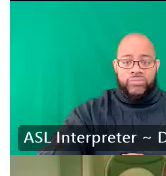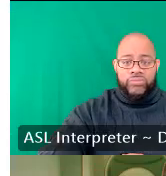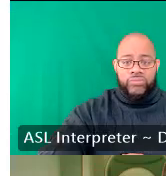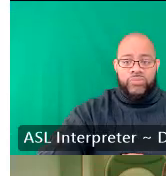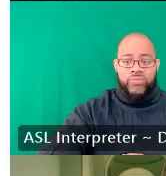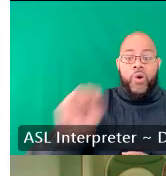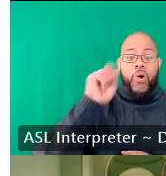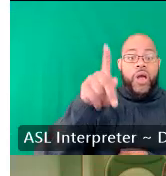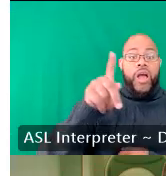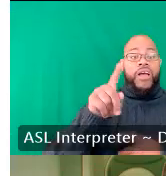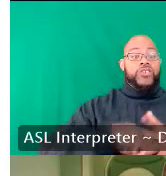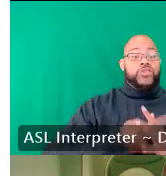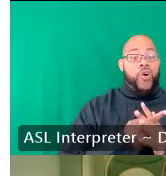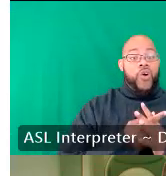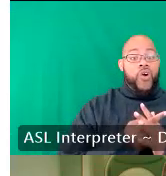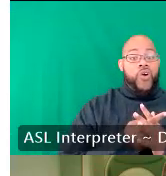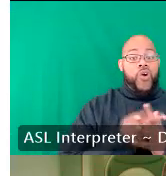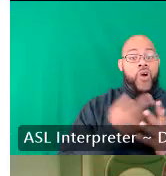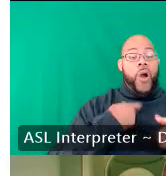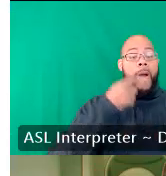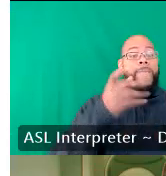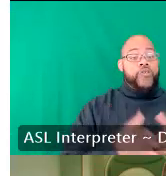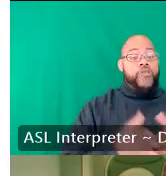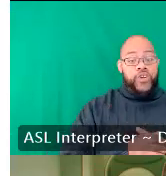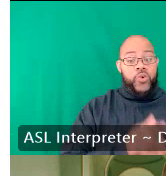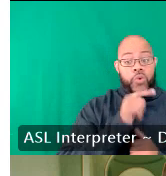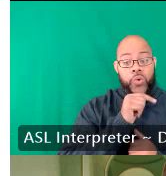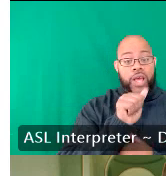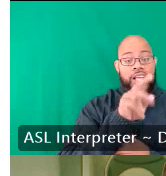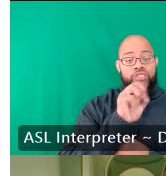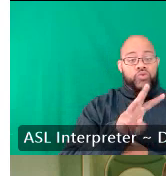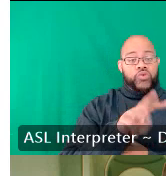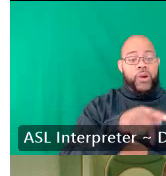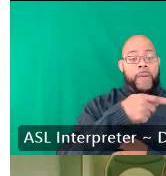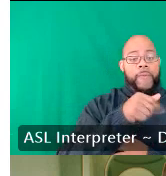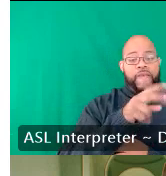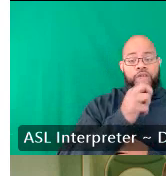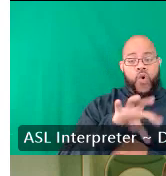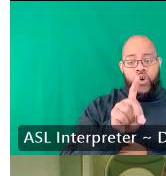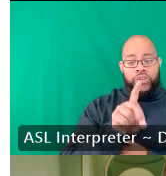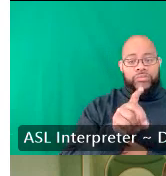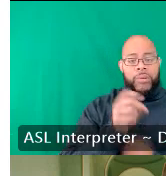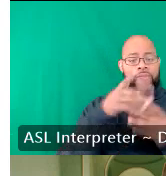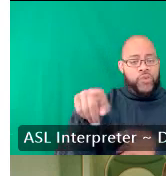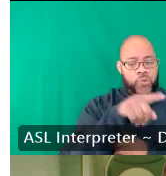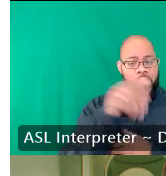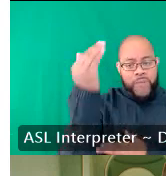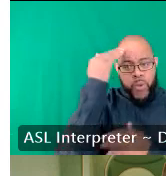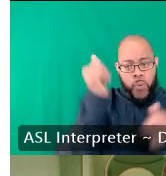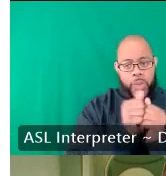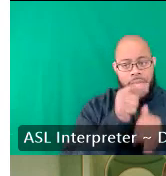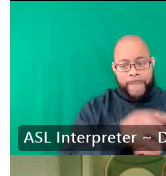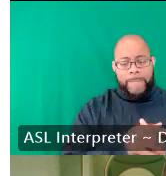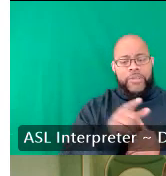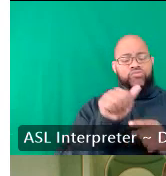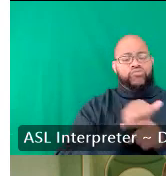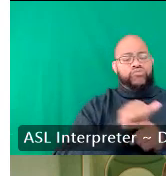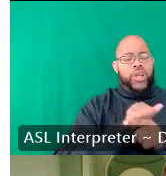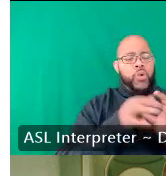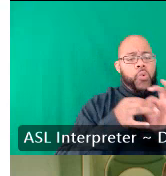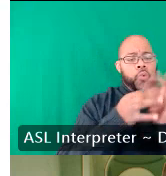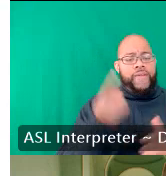All right, to get us started, our moderator is Andrew Pavord. I know many of you are familiar with him. He's the training